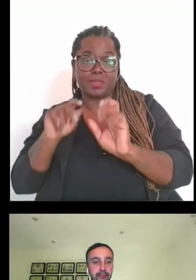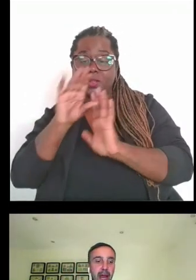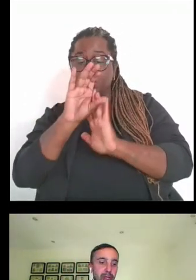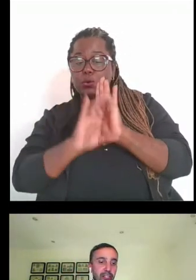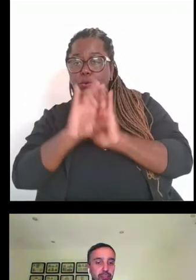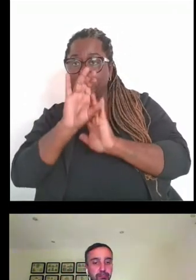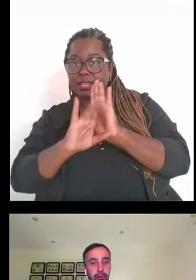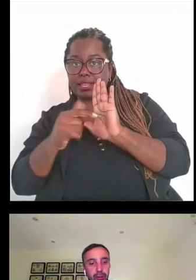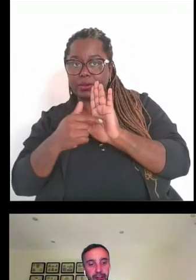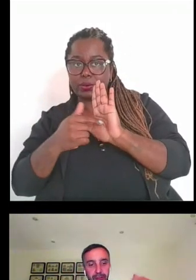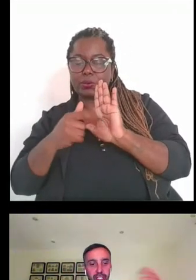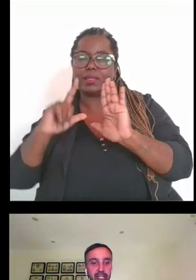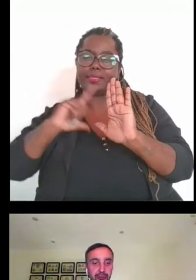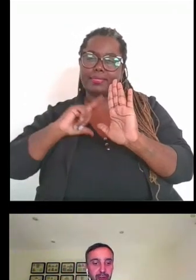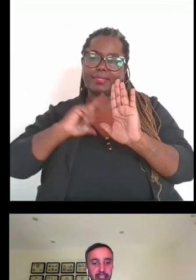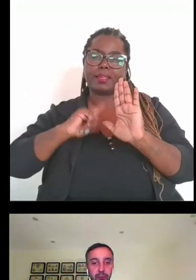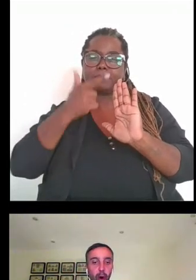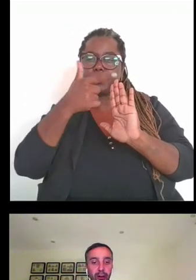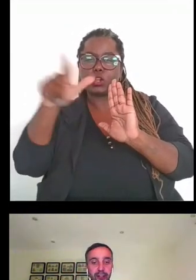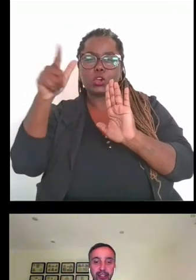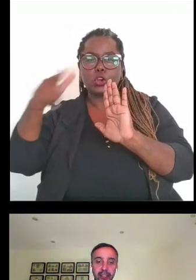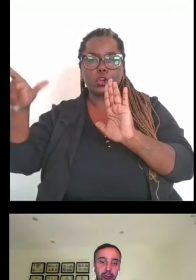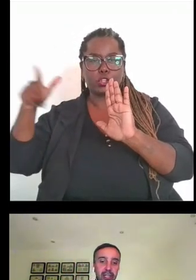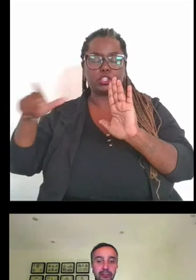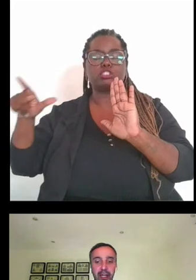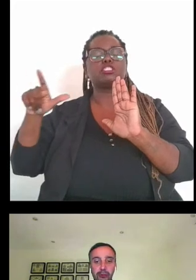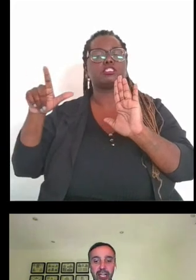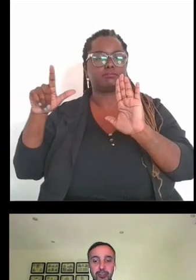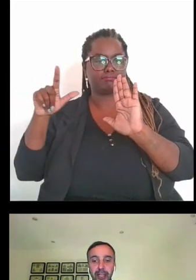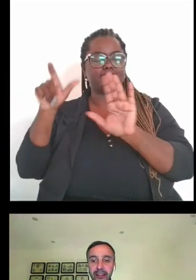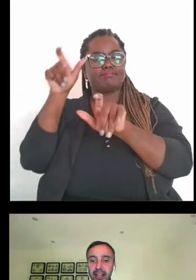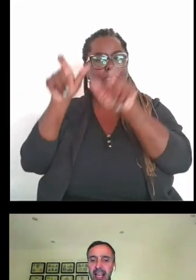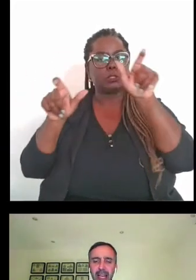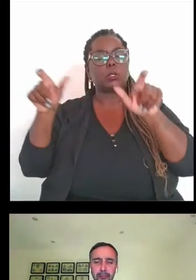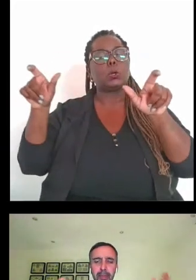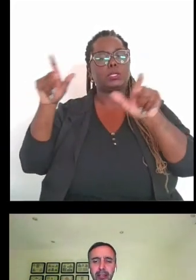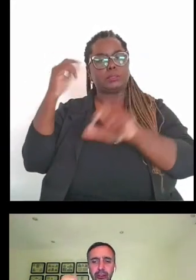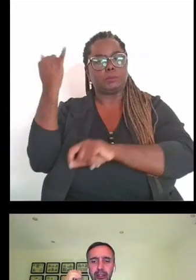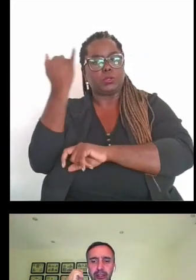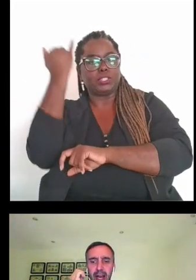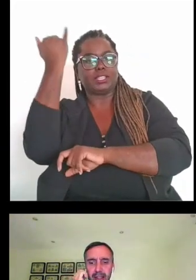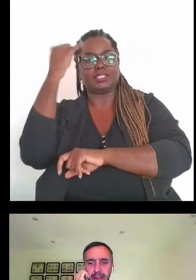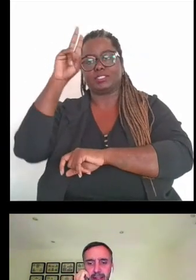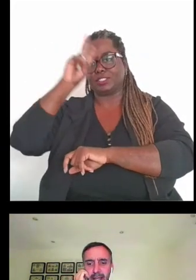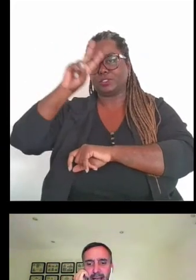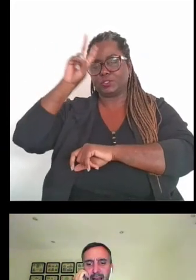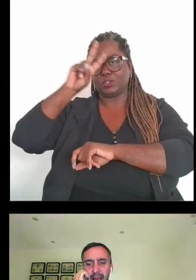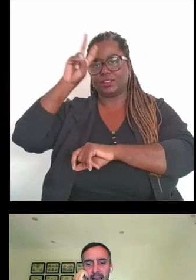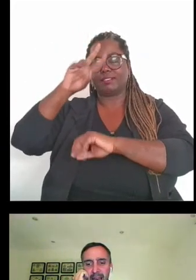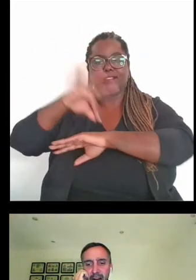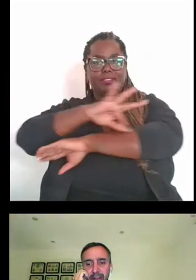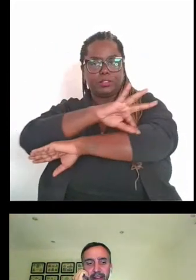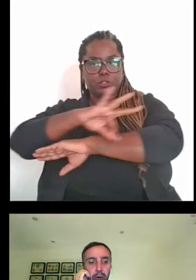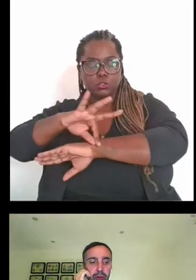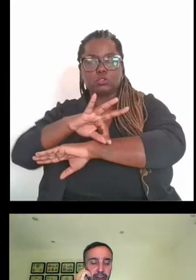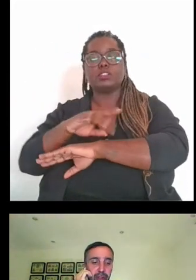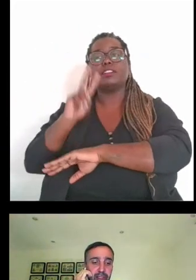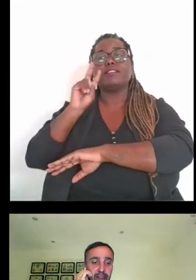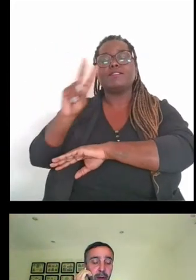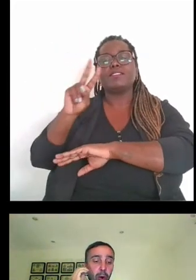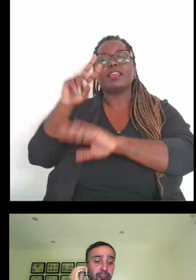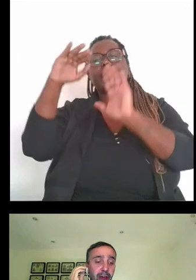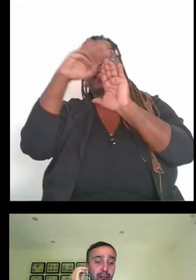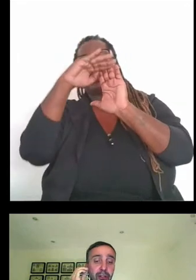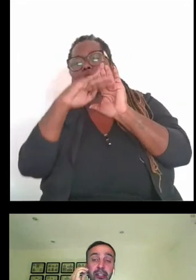like to list marriage birth of children divorce and new living arrangements in many details there is